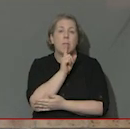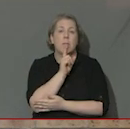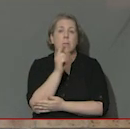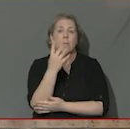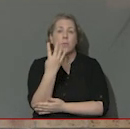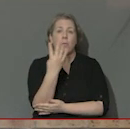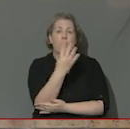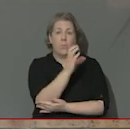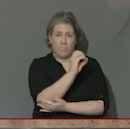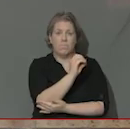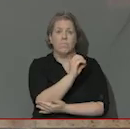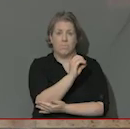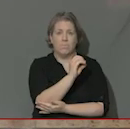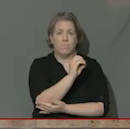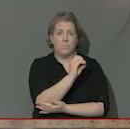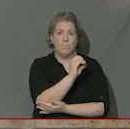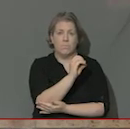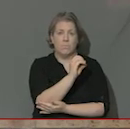13,440.